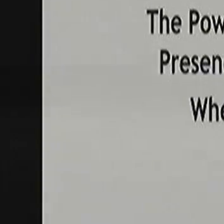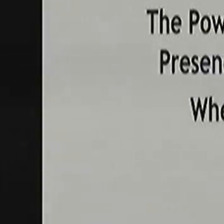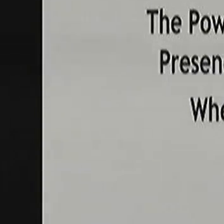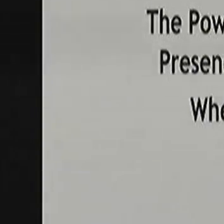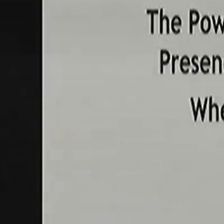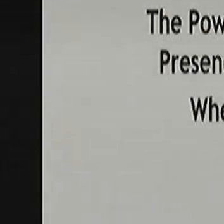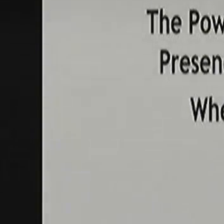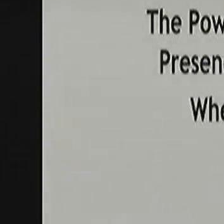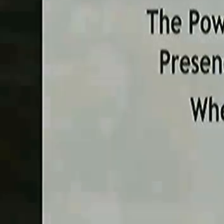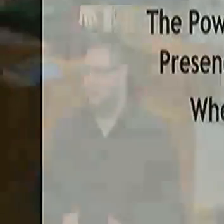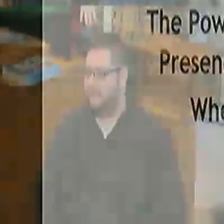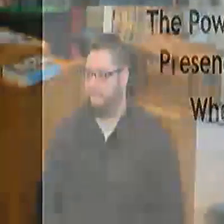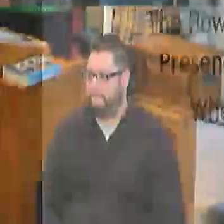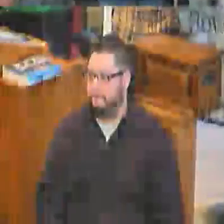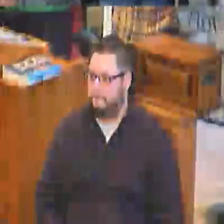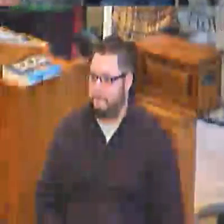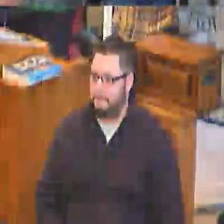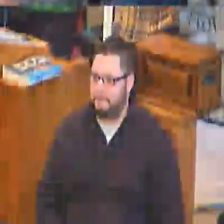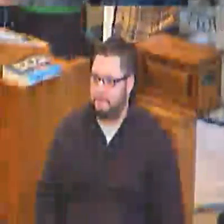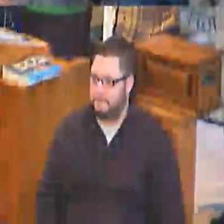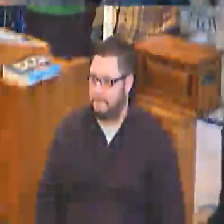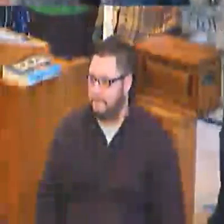is well.